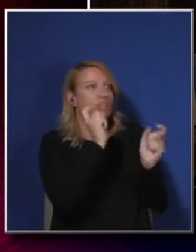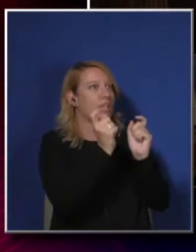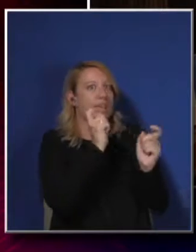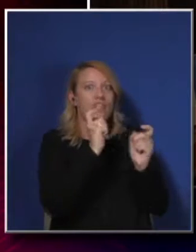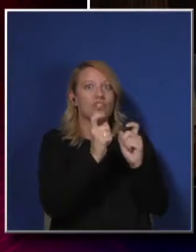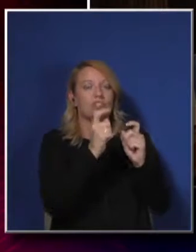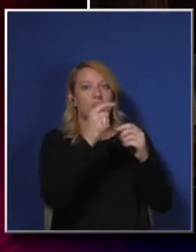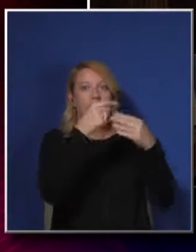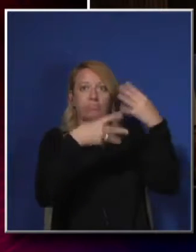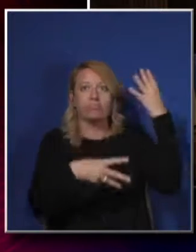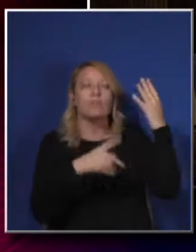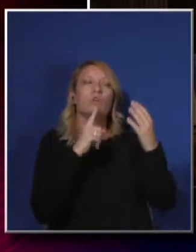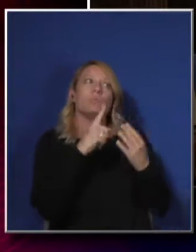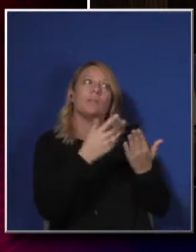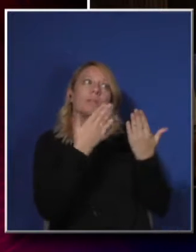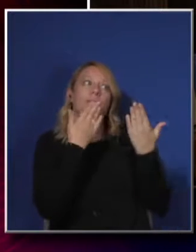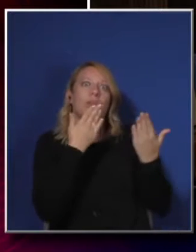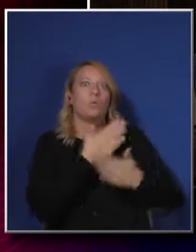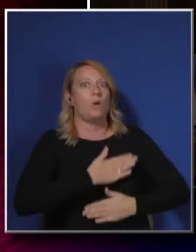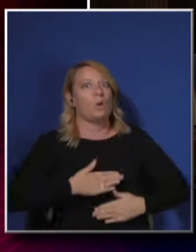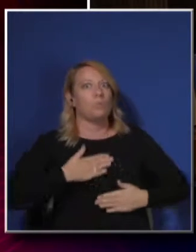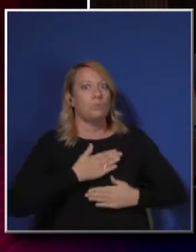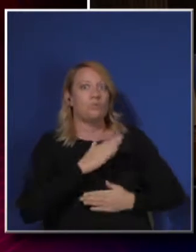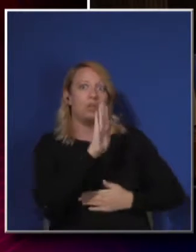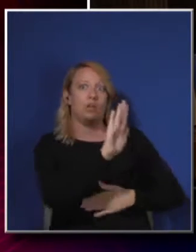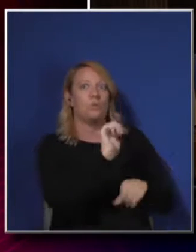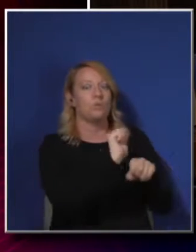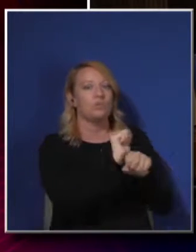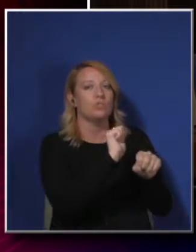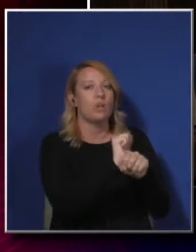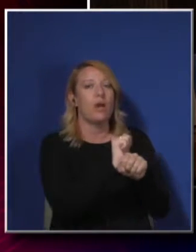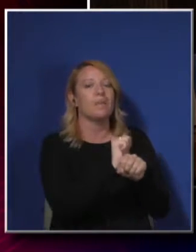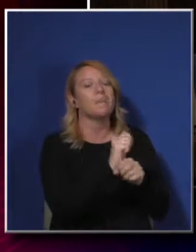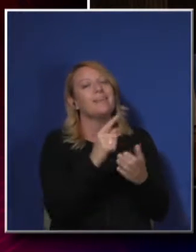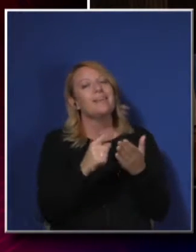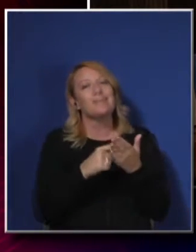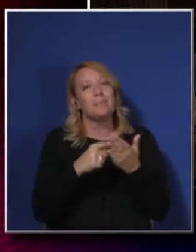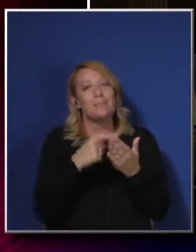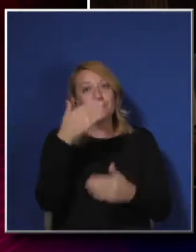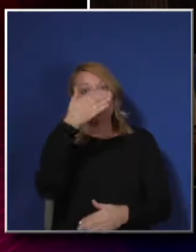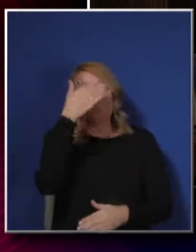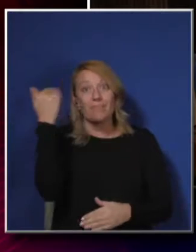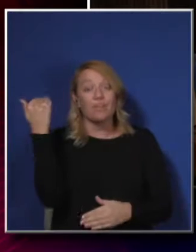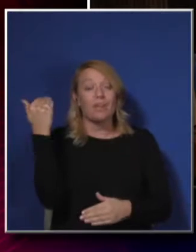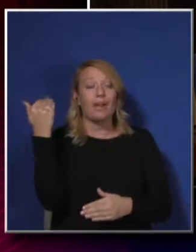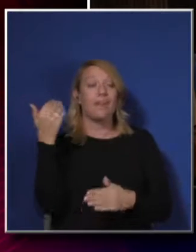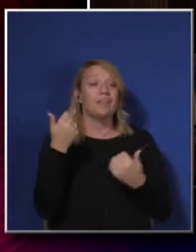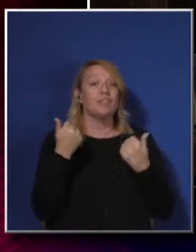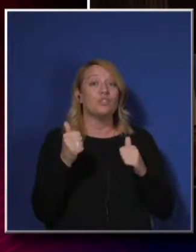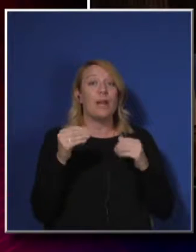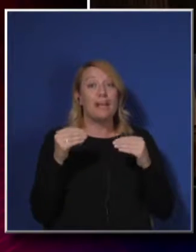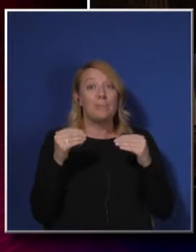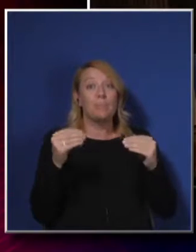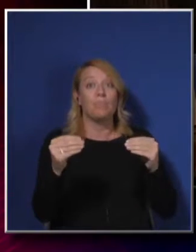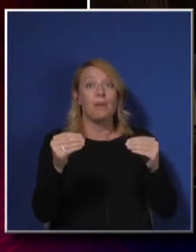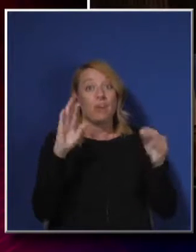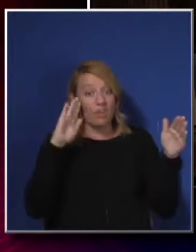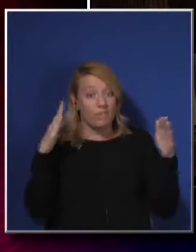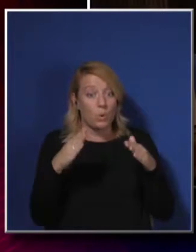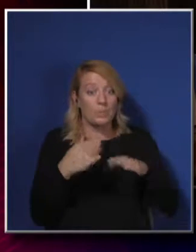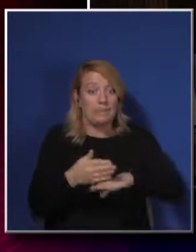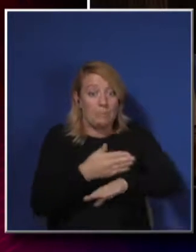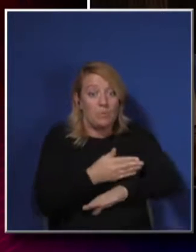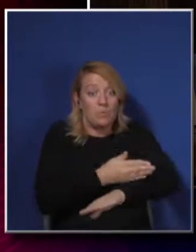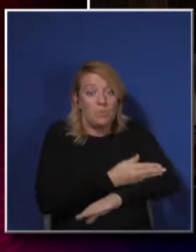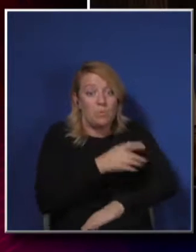very much appreciative of what you do. We often forget that as we're moving forward, that it's a constant. We got to do better. But as we look